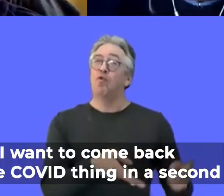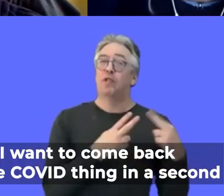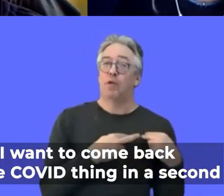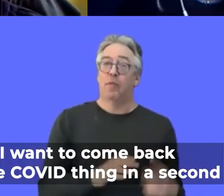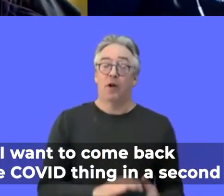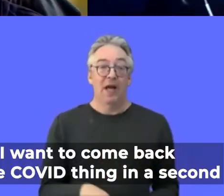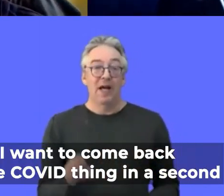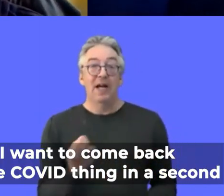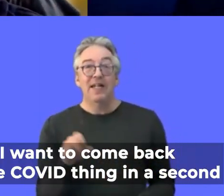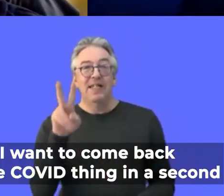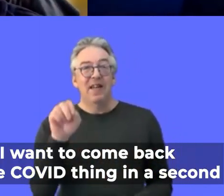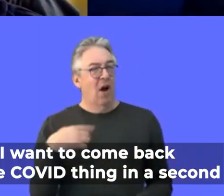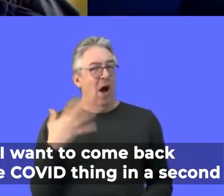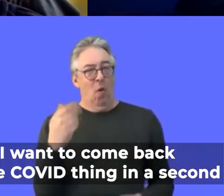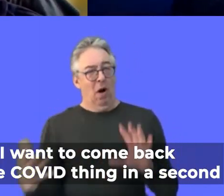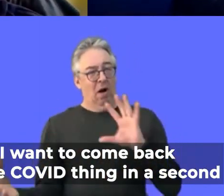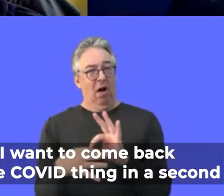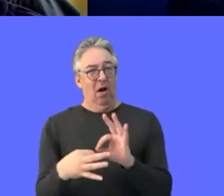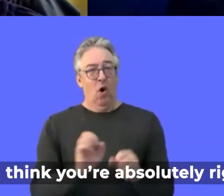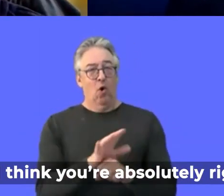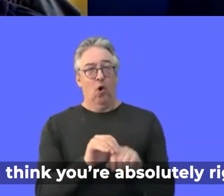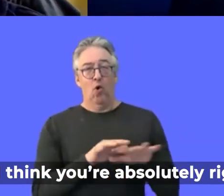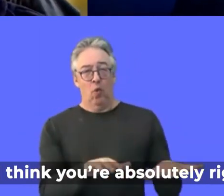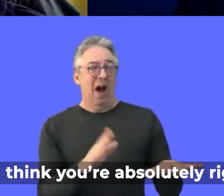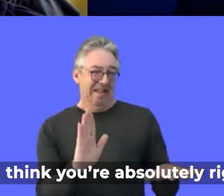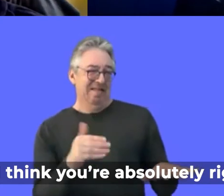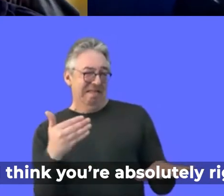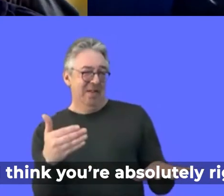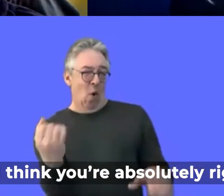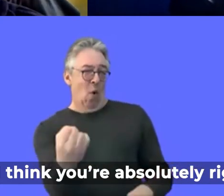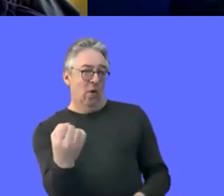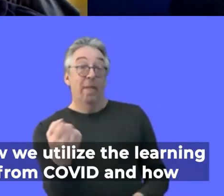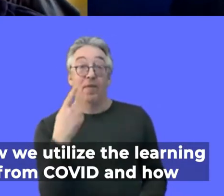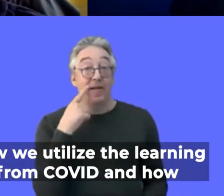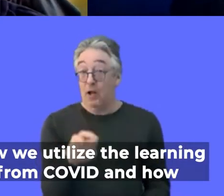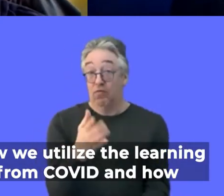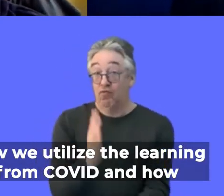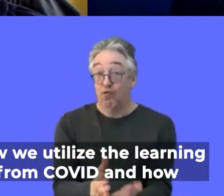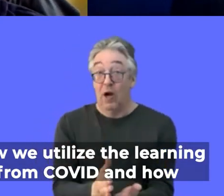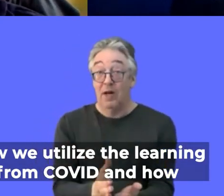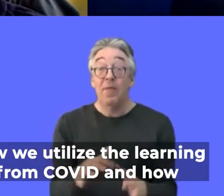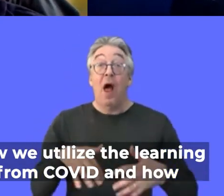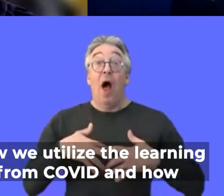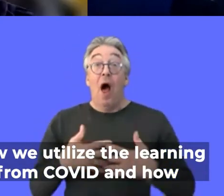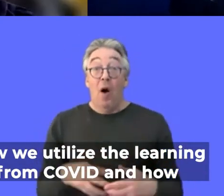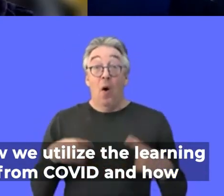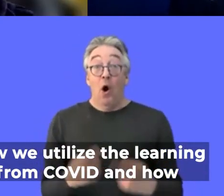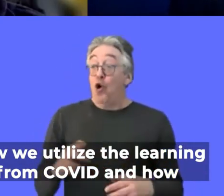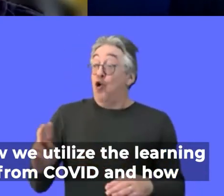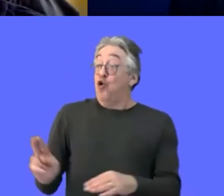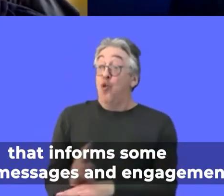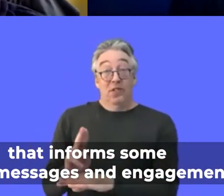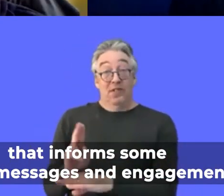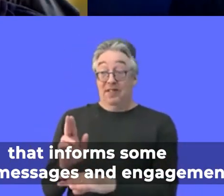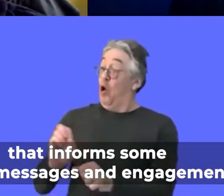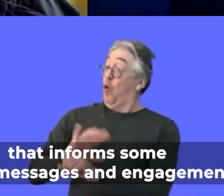I want to come back to the COVID thing towards in a second, because I think you're absolutely right. How we utilize the learning from COVID and